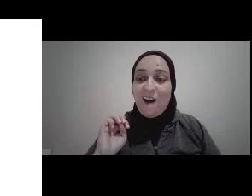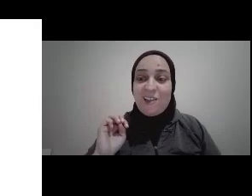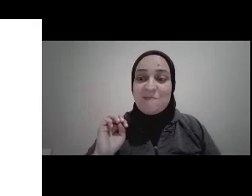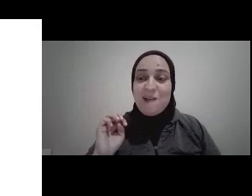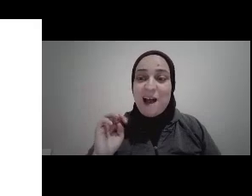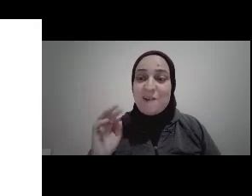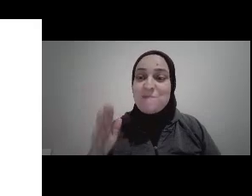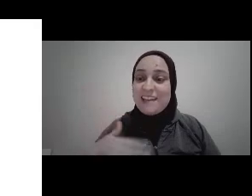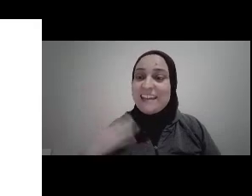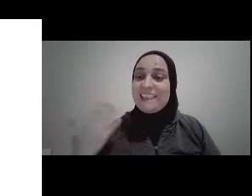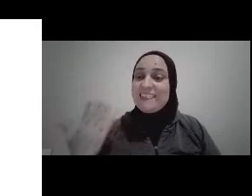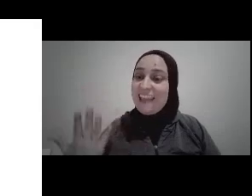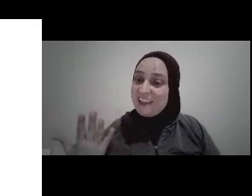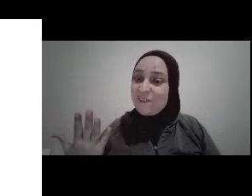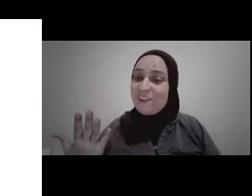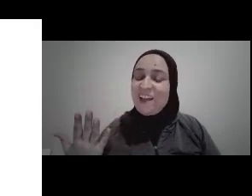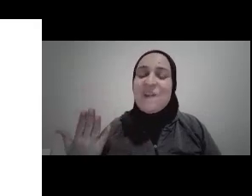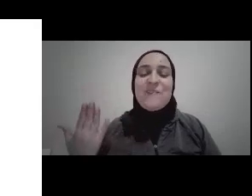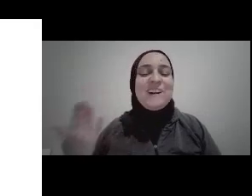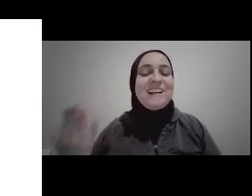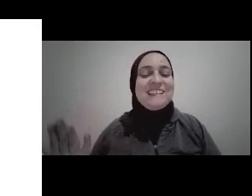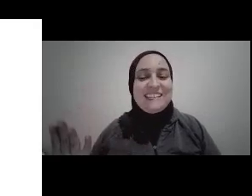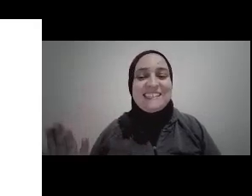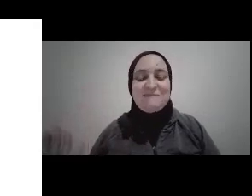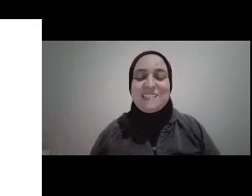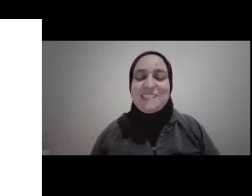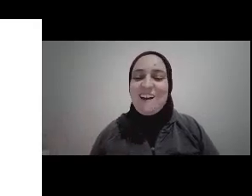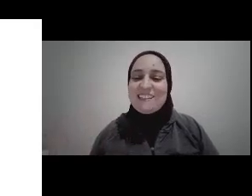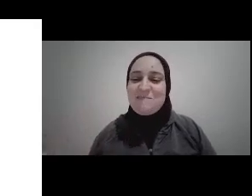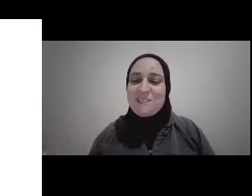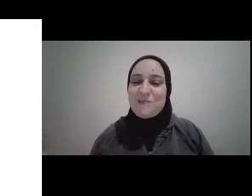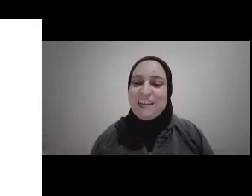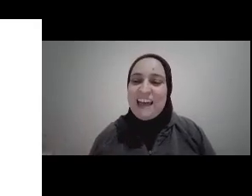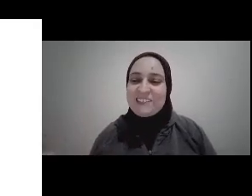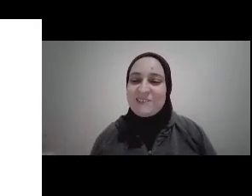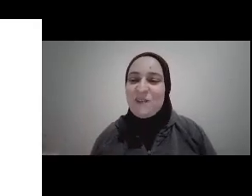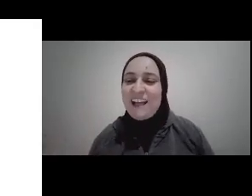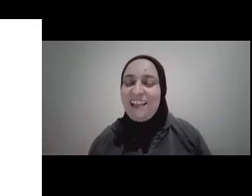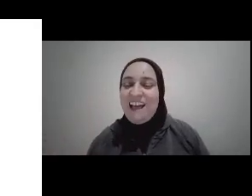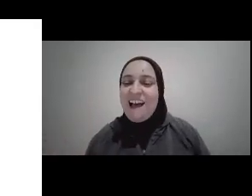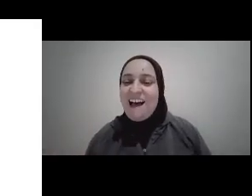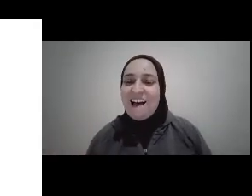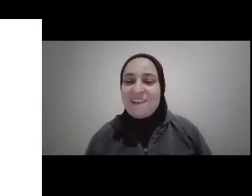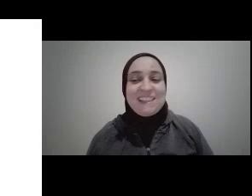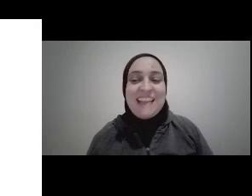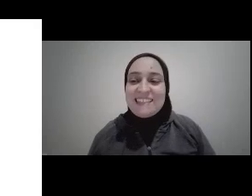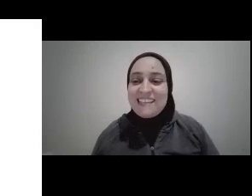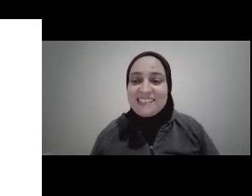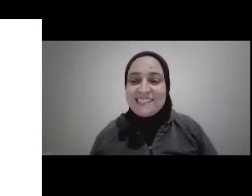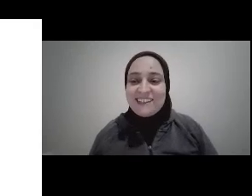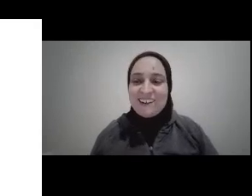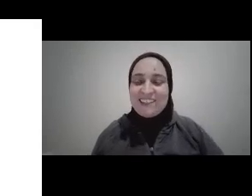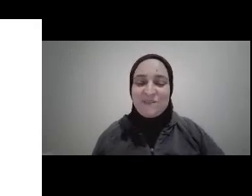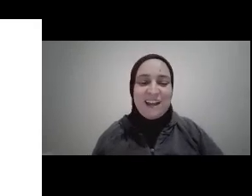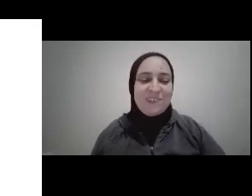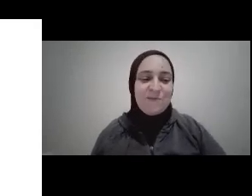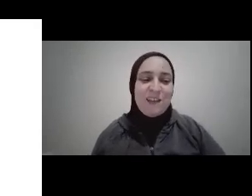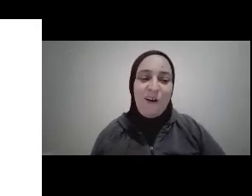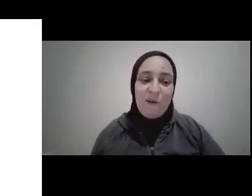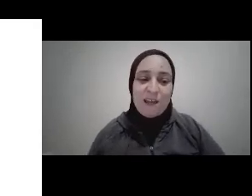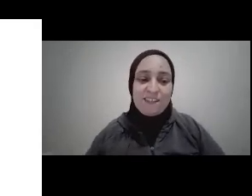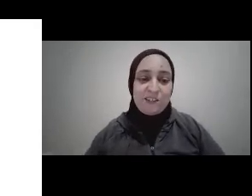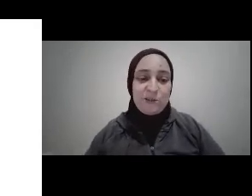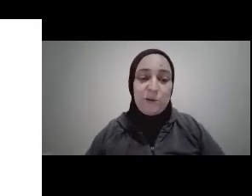today all about being thankful. We're going to sing some songs in between as well. But let's get started the way